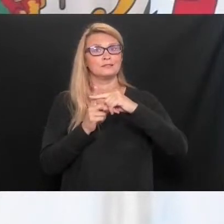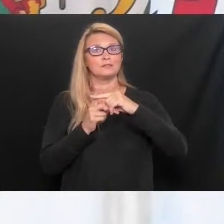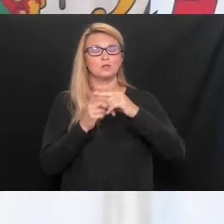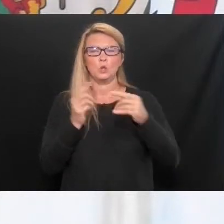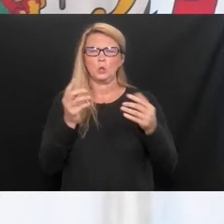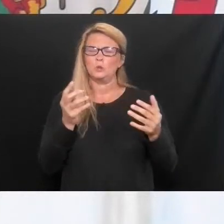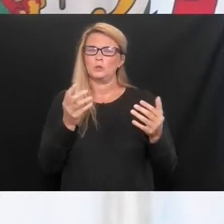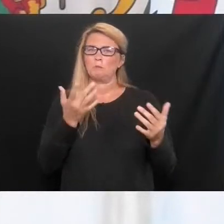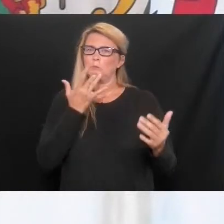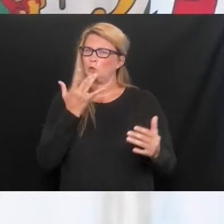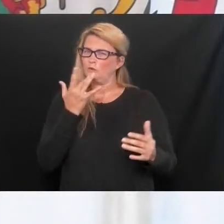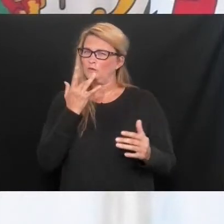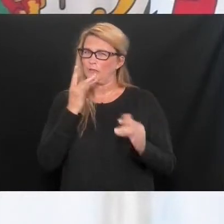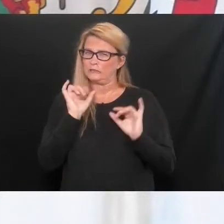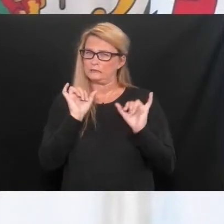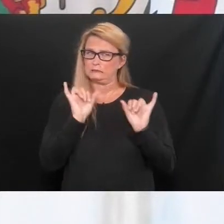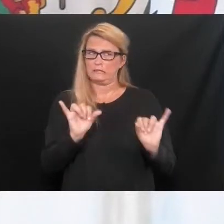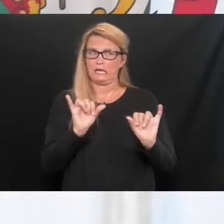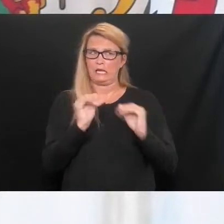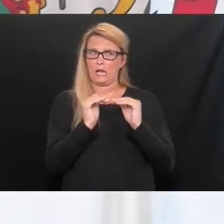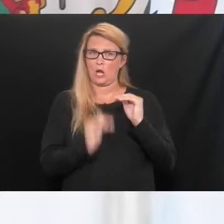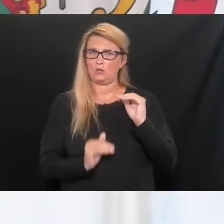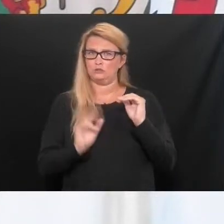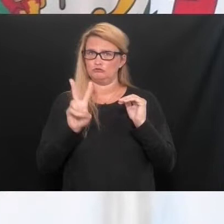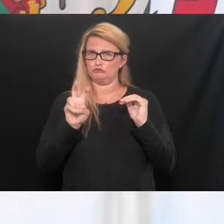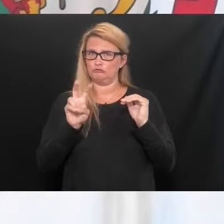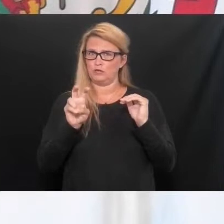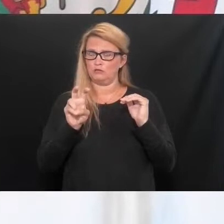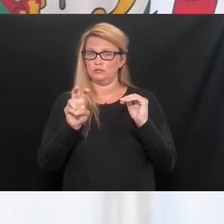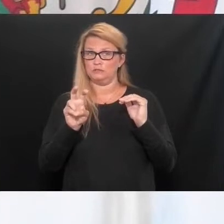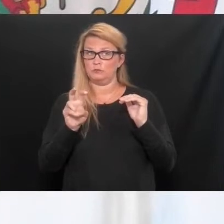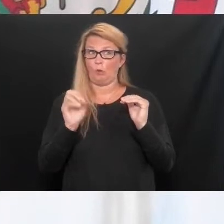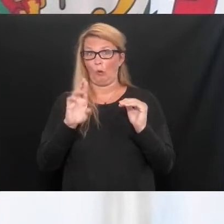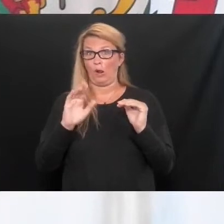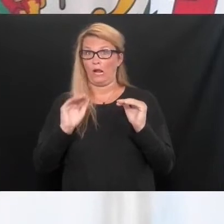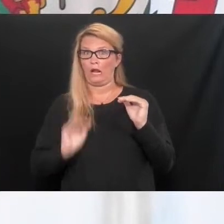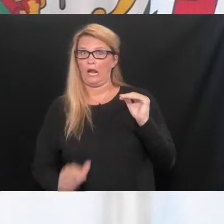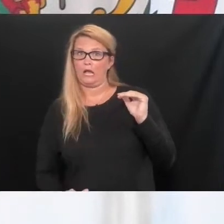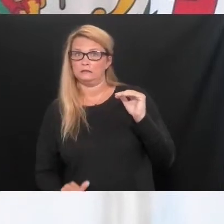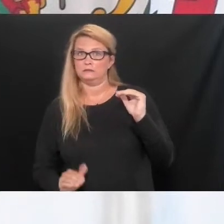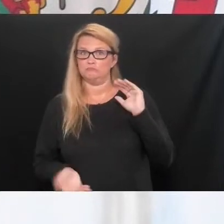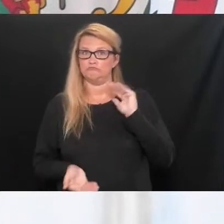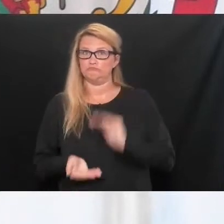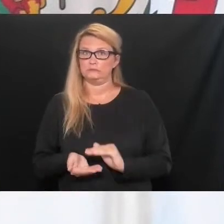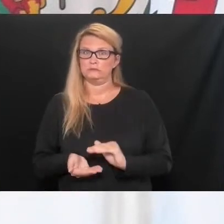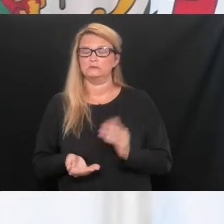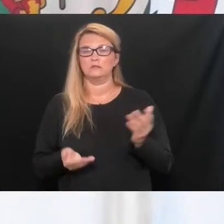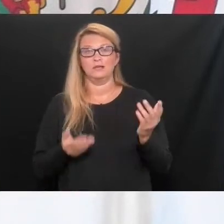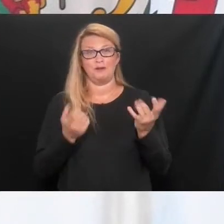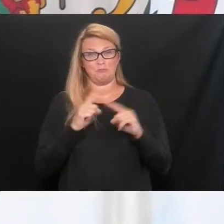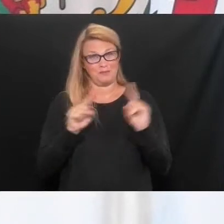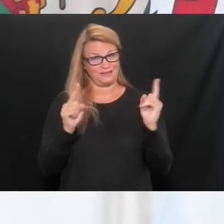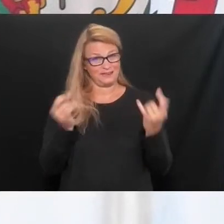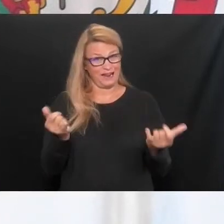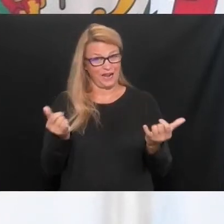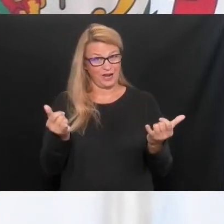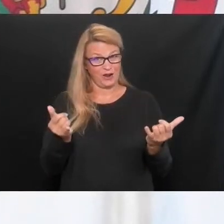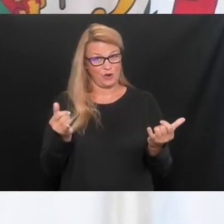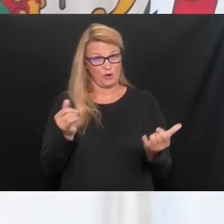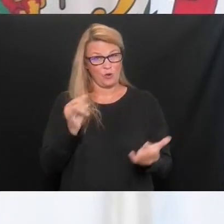We'd like to see them even less than that, way less than that. We have had